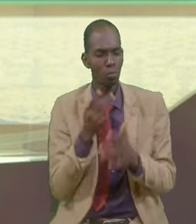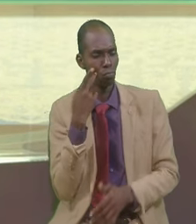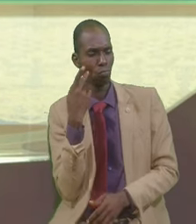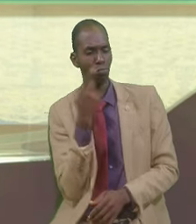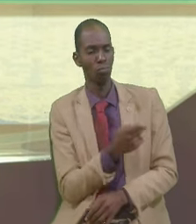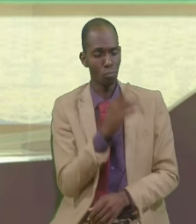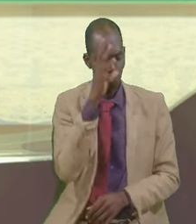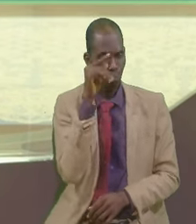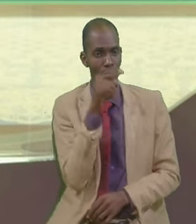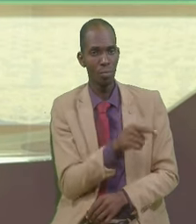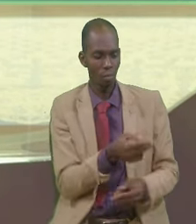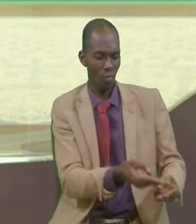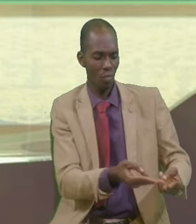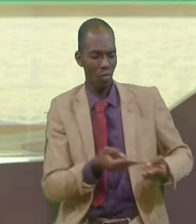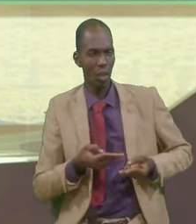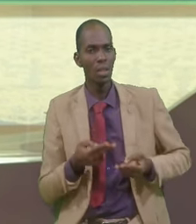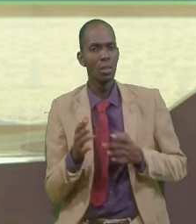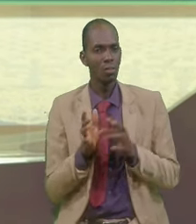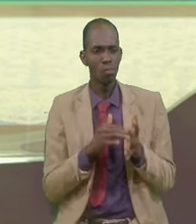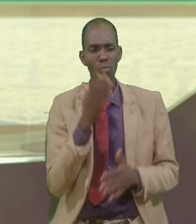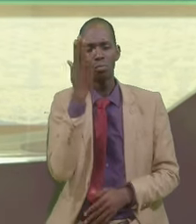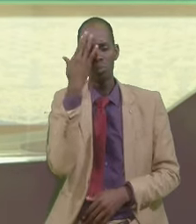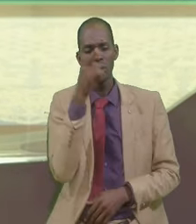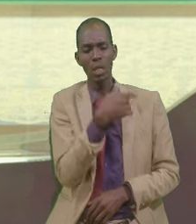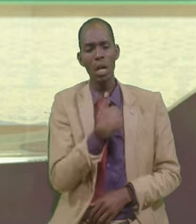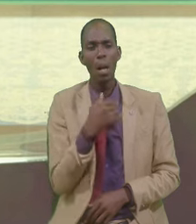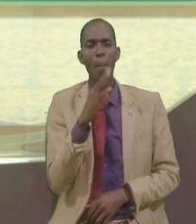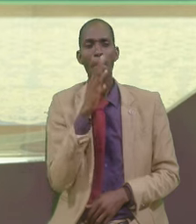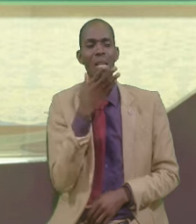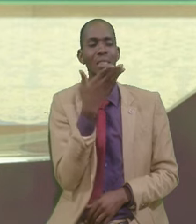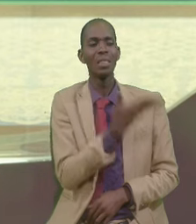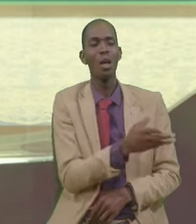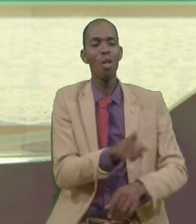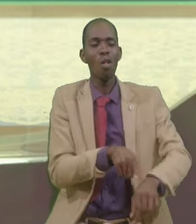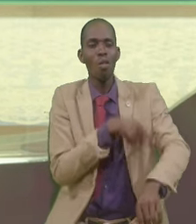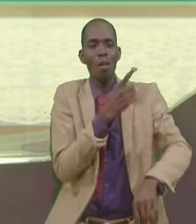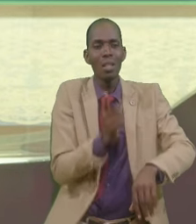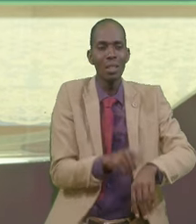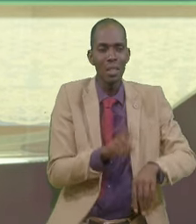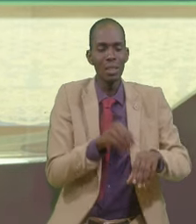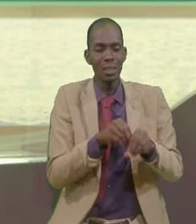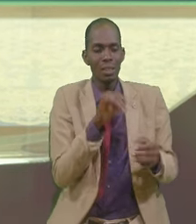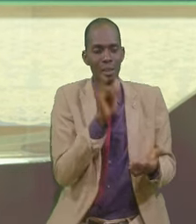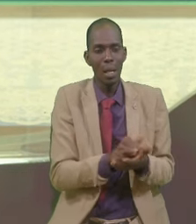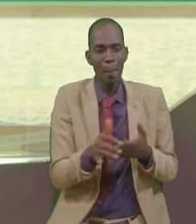him lie and knew that he had been now a long time in that case, says unto him,